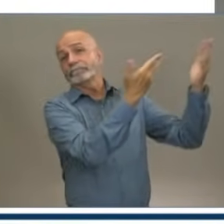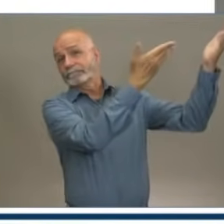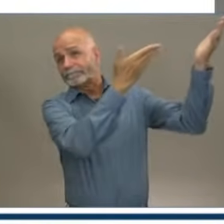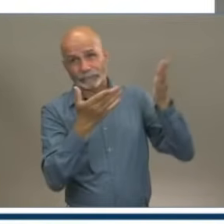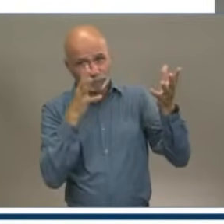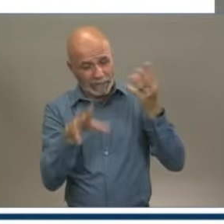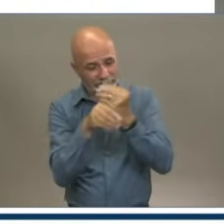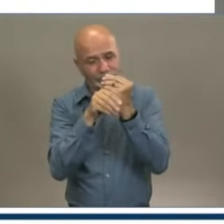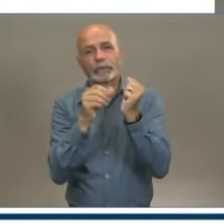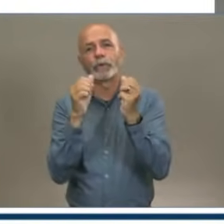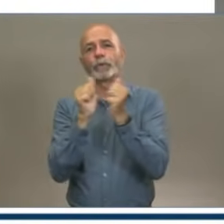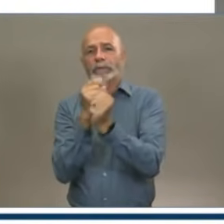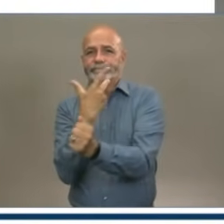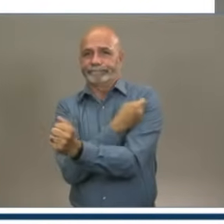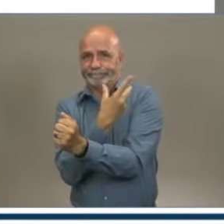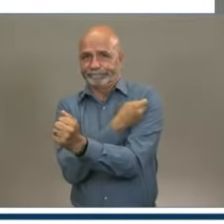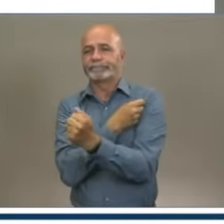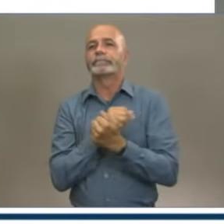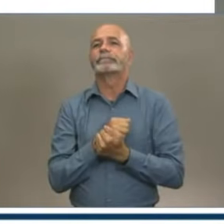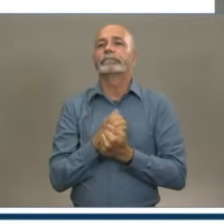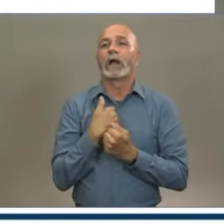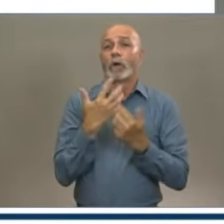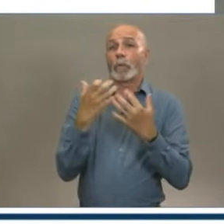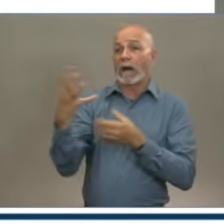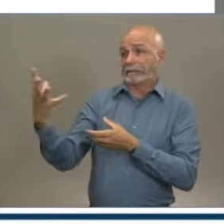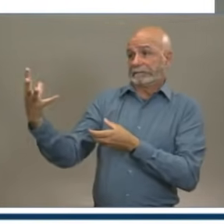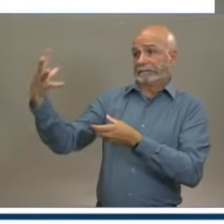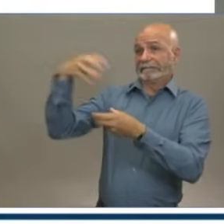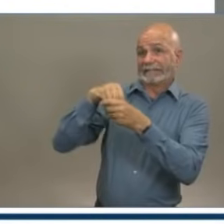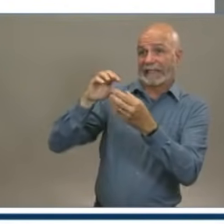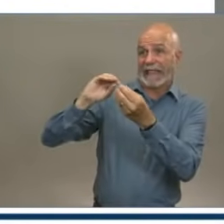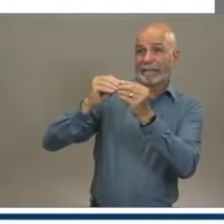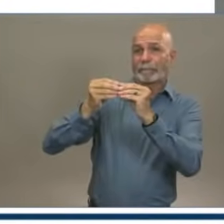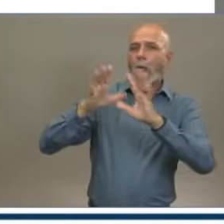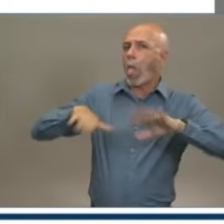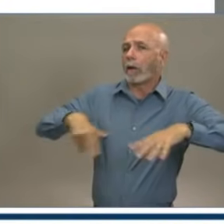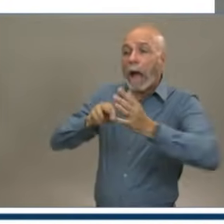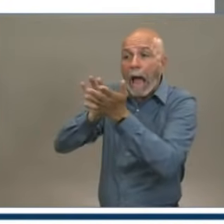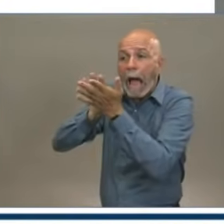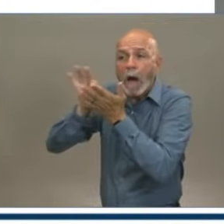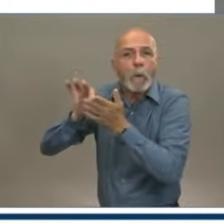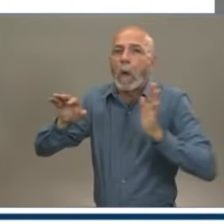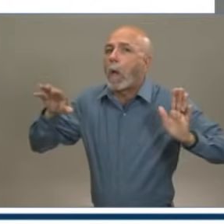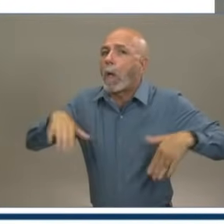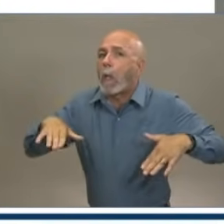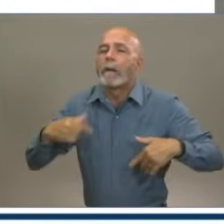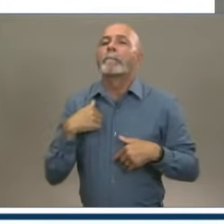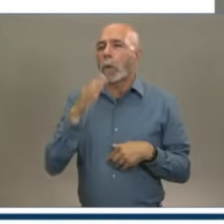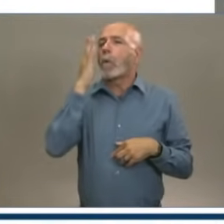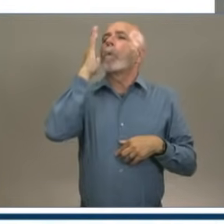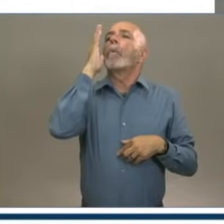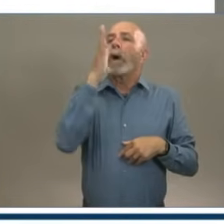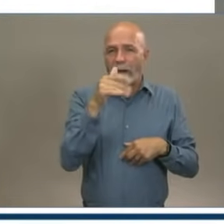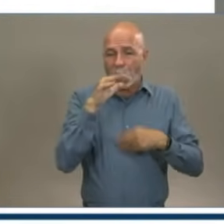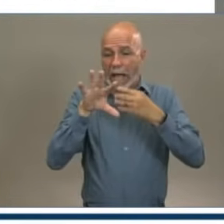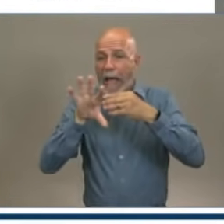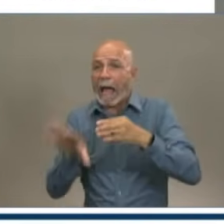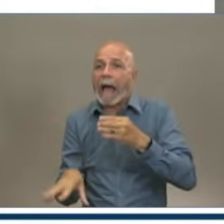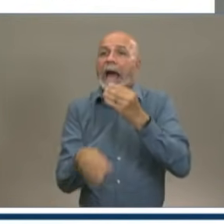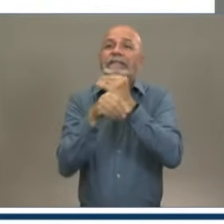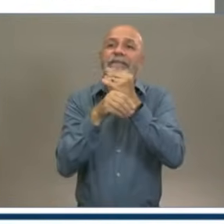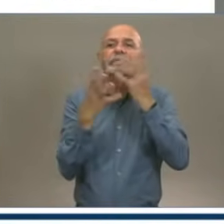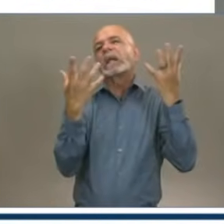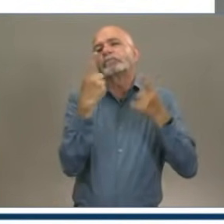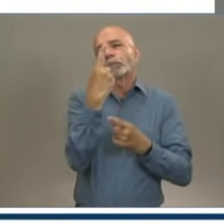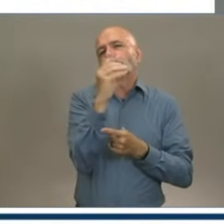aren't included in our totals just yet, they will add at least another percentage point and push us past